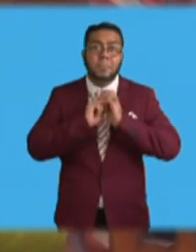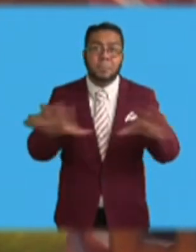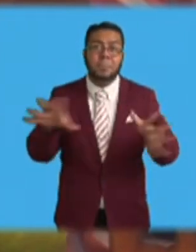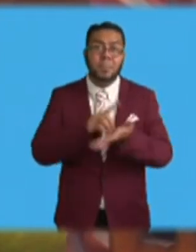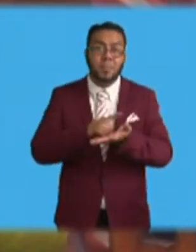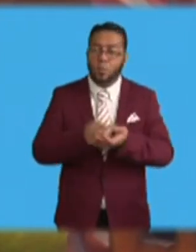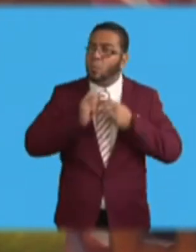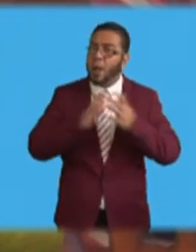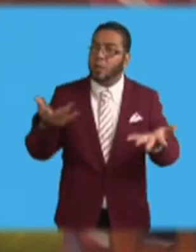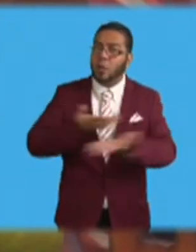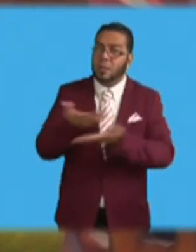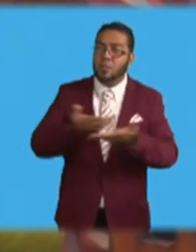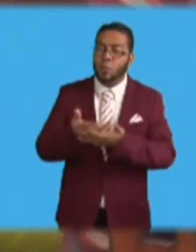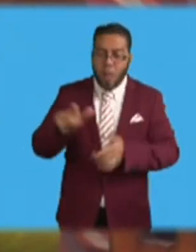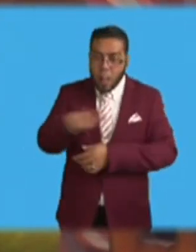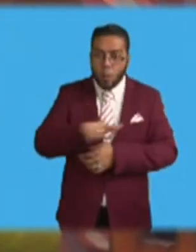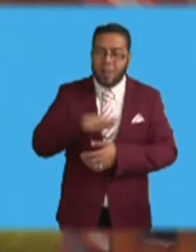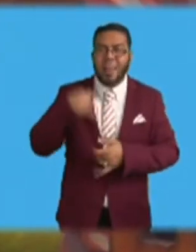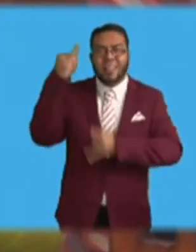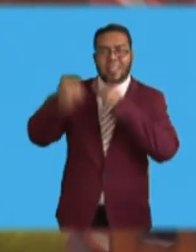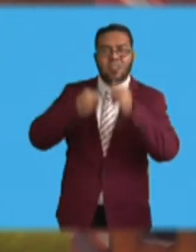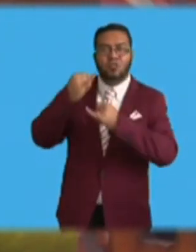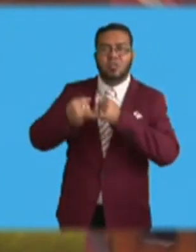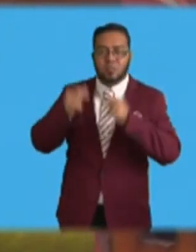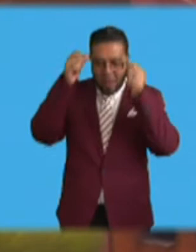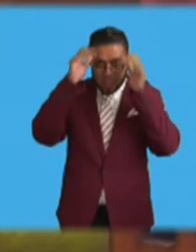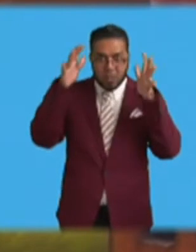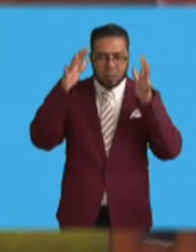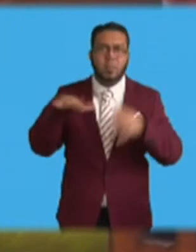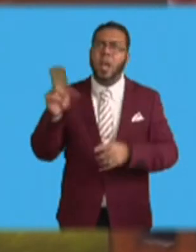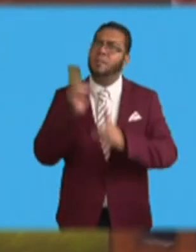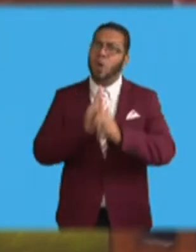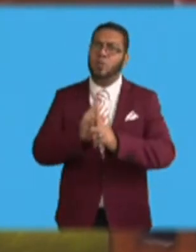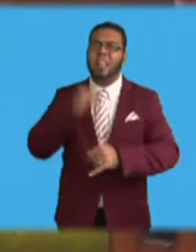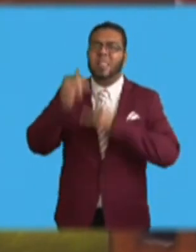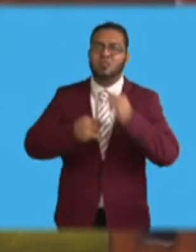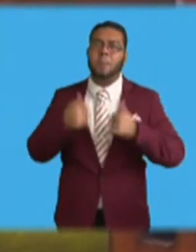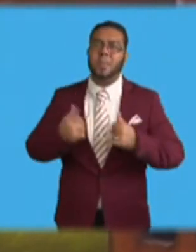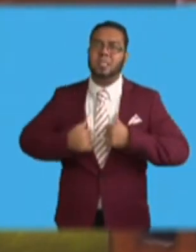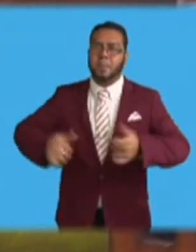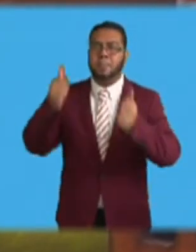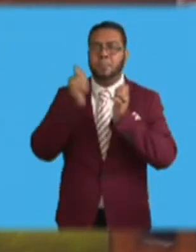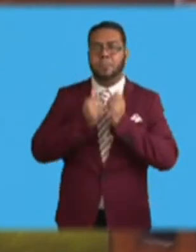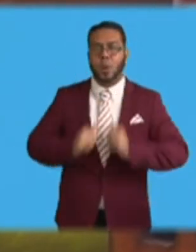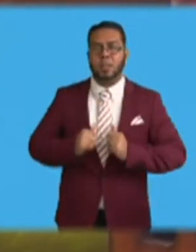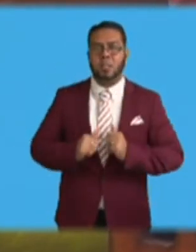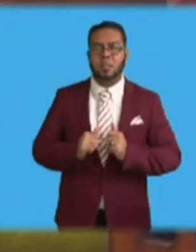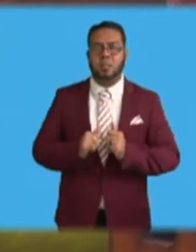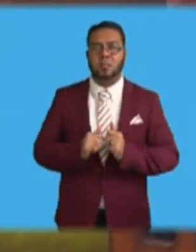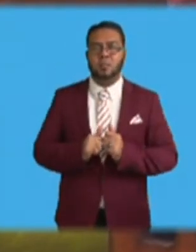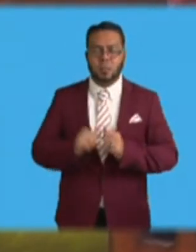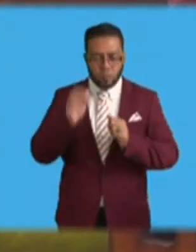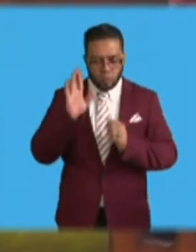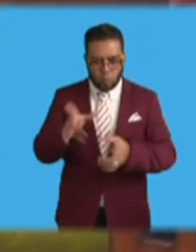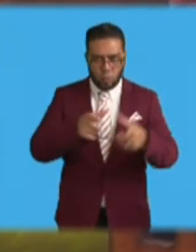wide consultations with local and international experts and follows international best practices in control for the